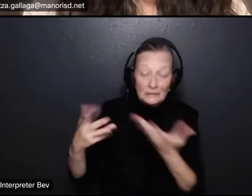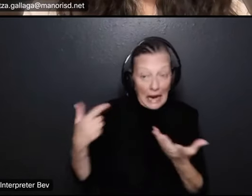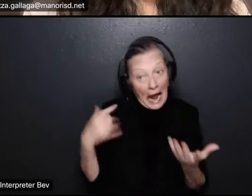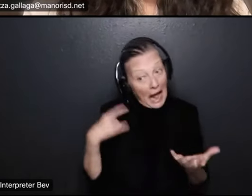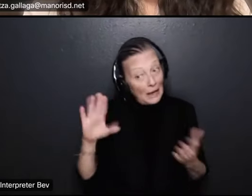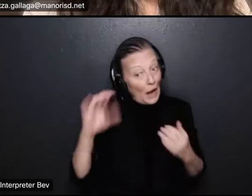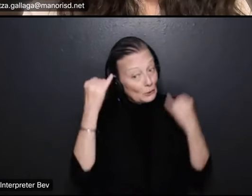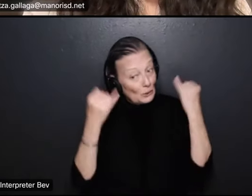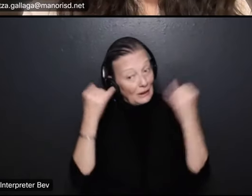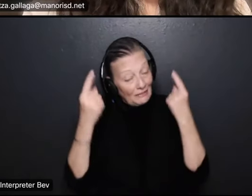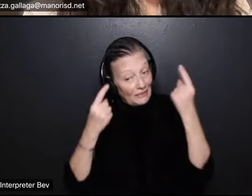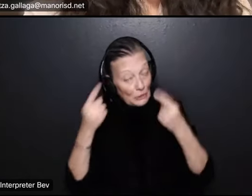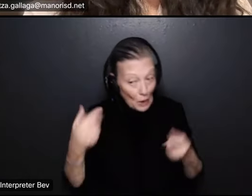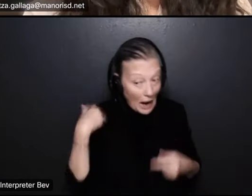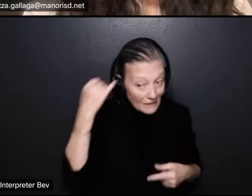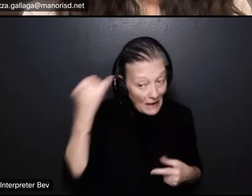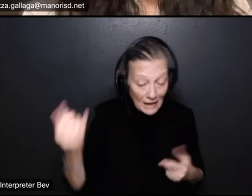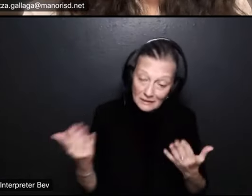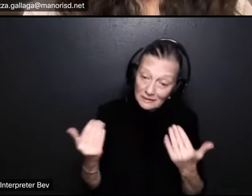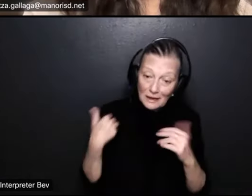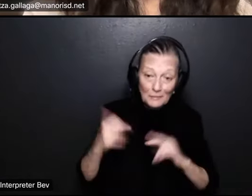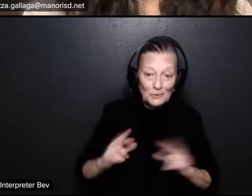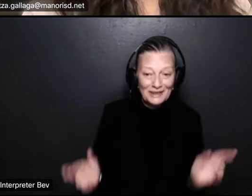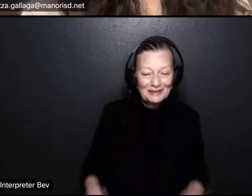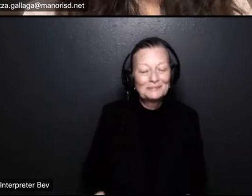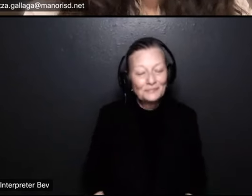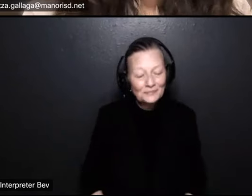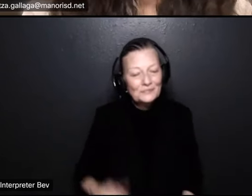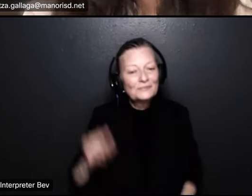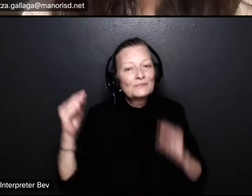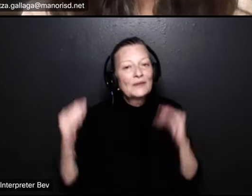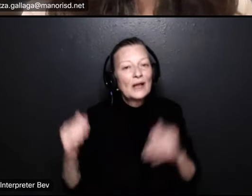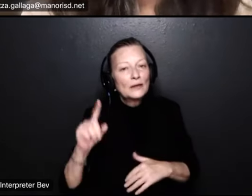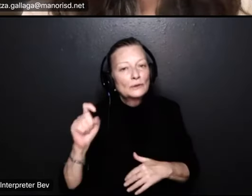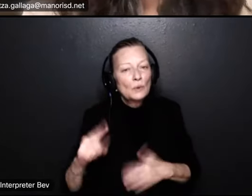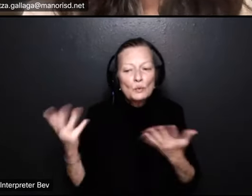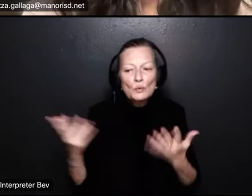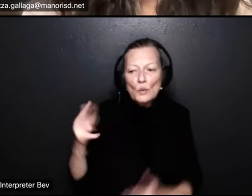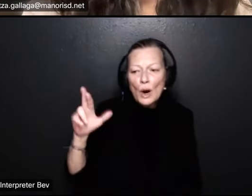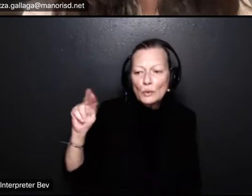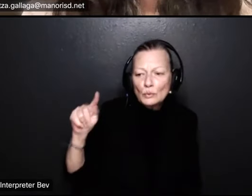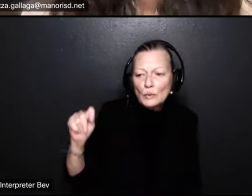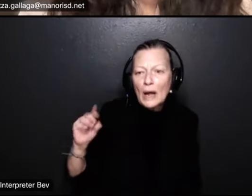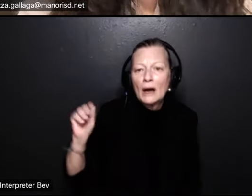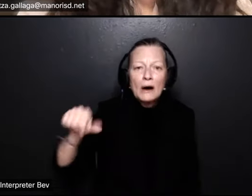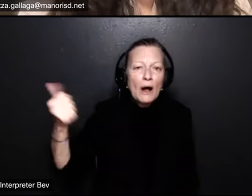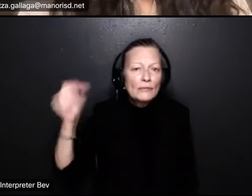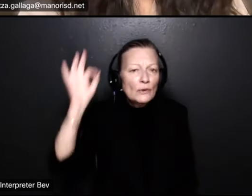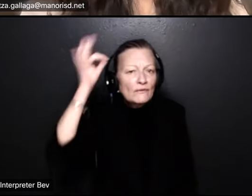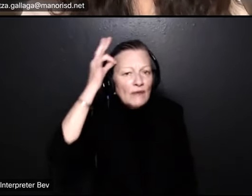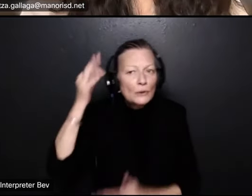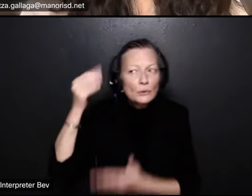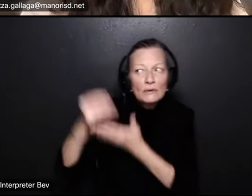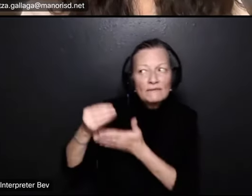and next question is what grants and other fender federal funding opportunities has the district applied for